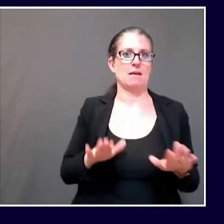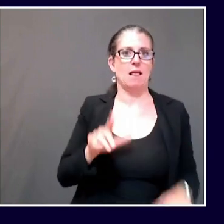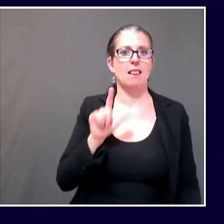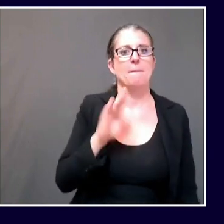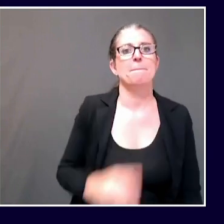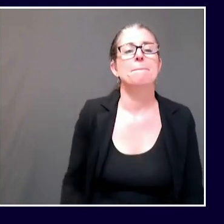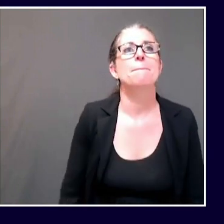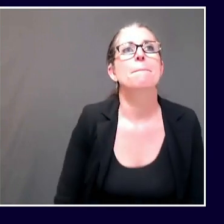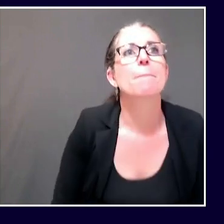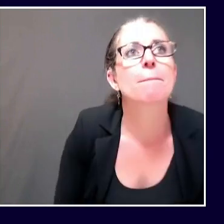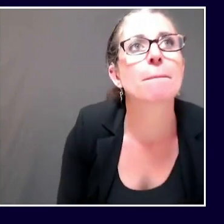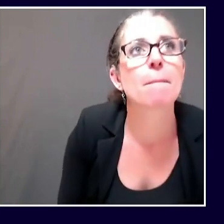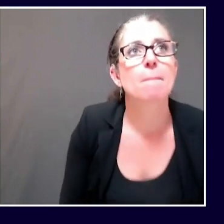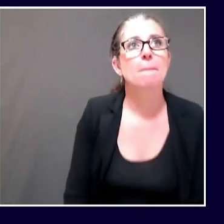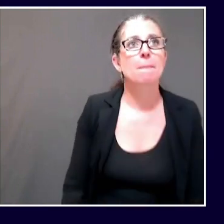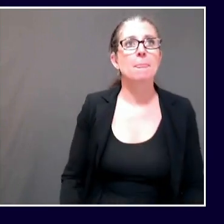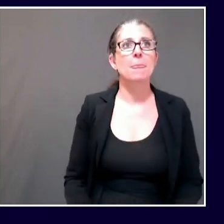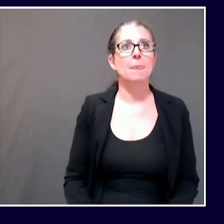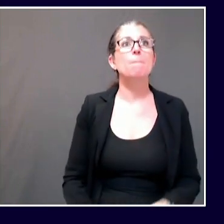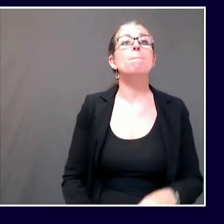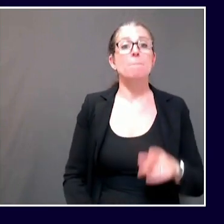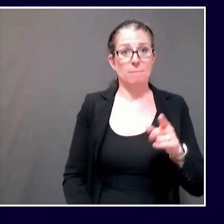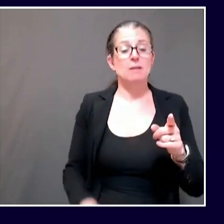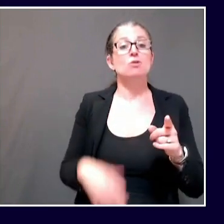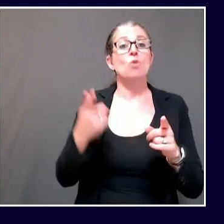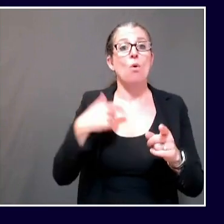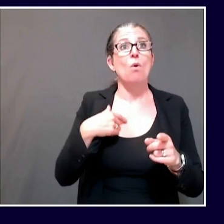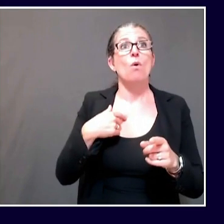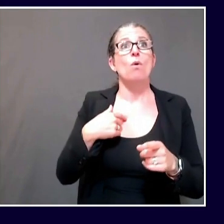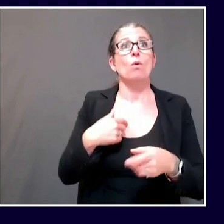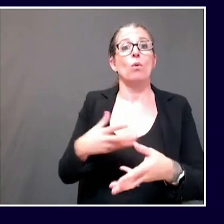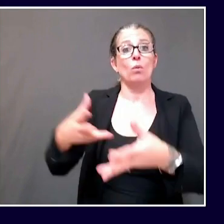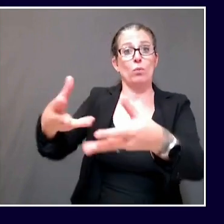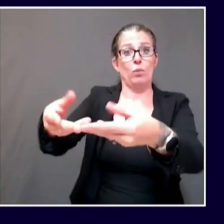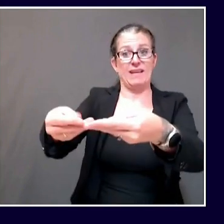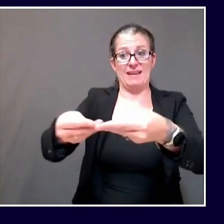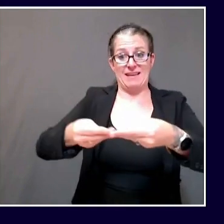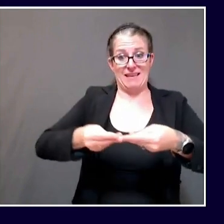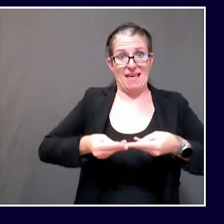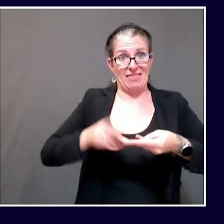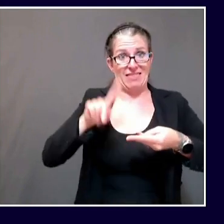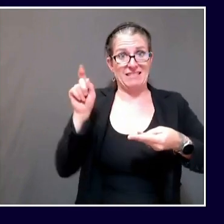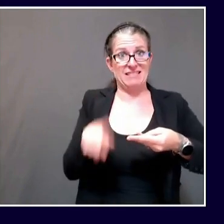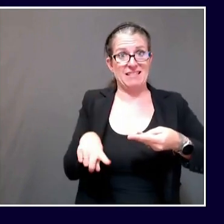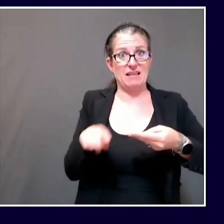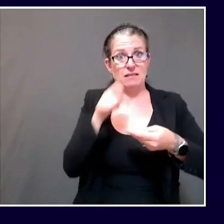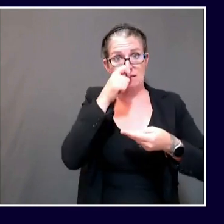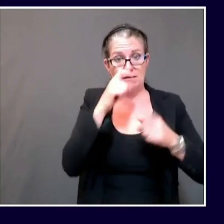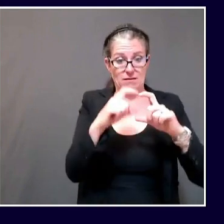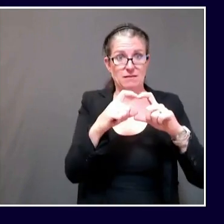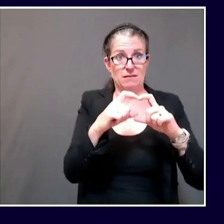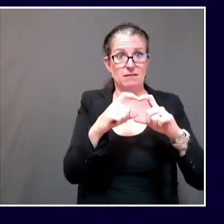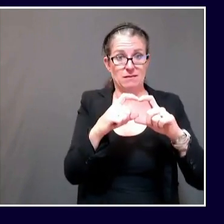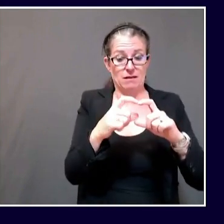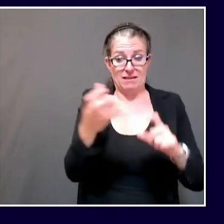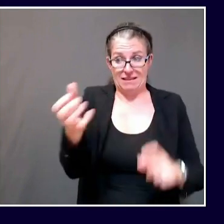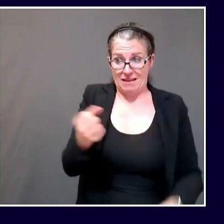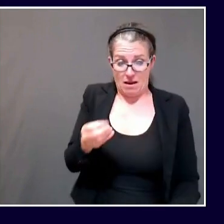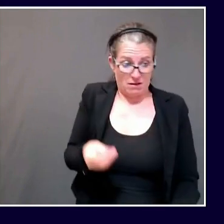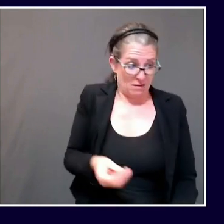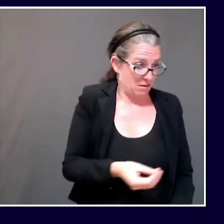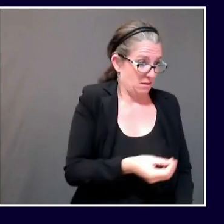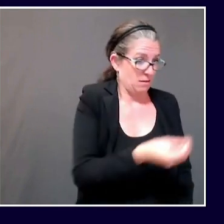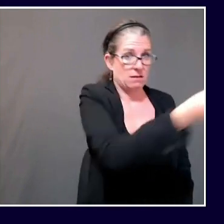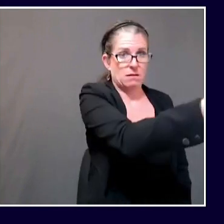the sample shows up at our front door. In that situation, but from the time a sample, a specimen, shows up at our